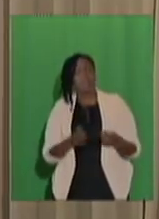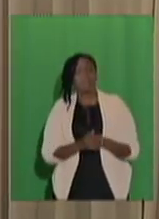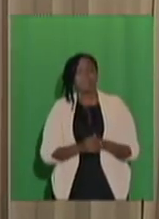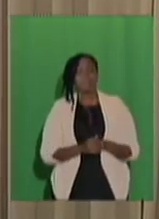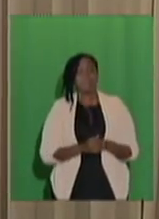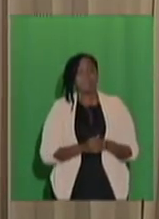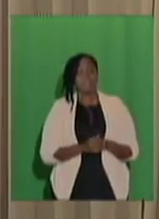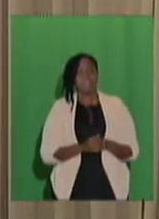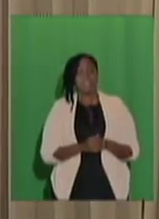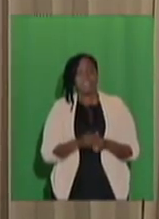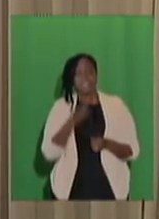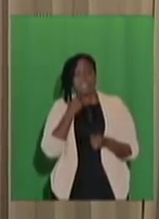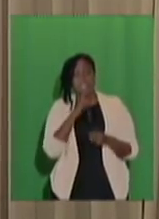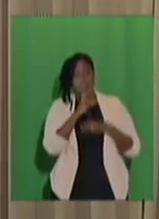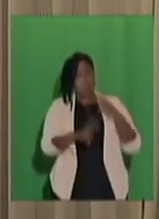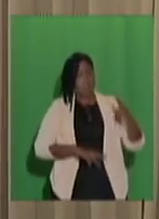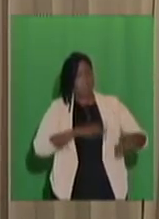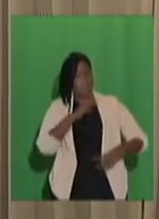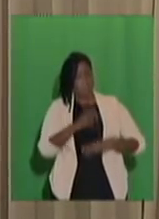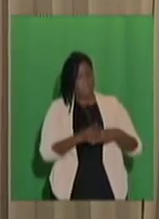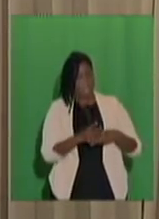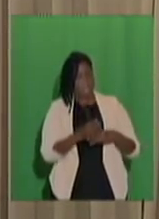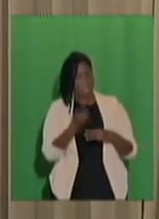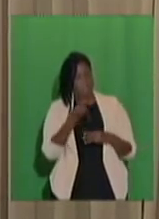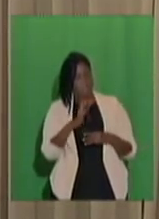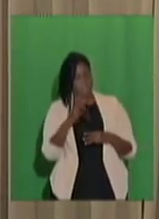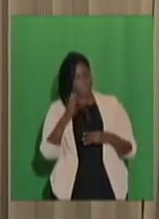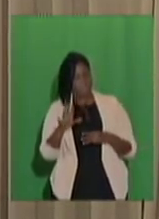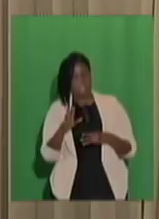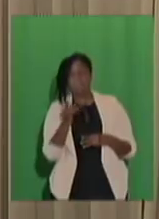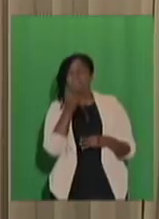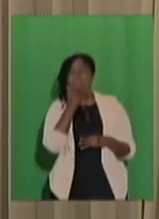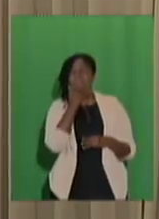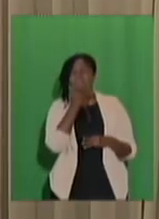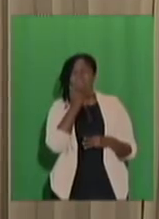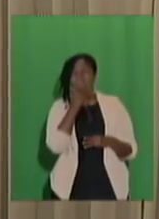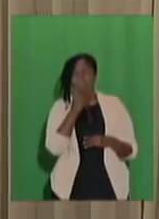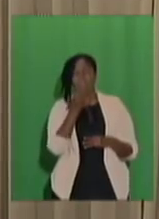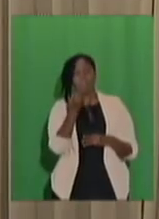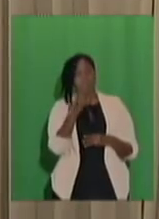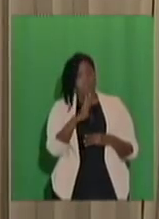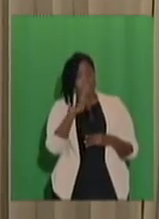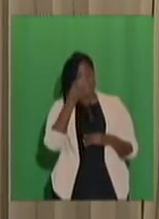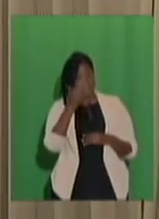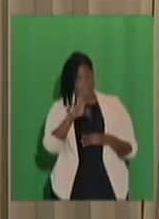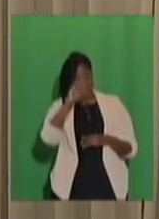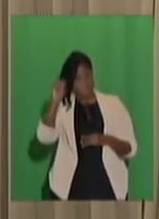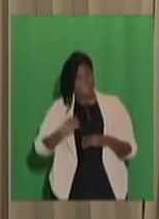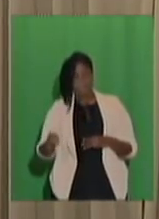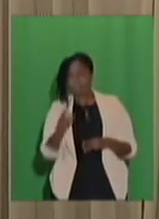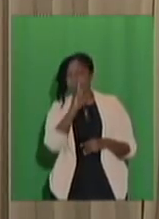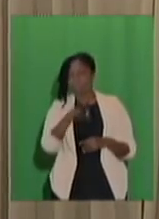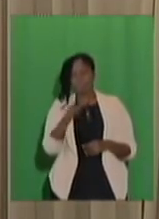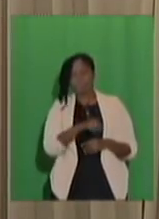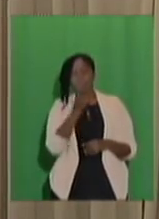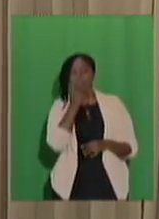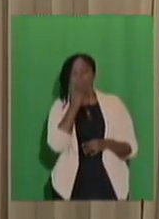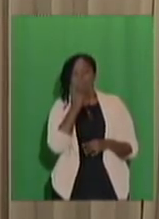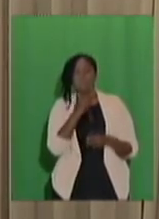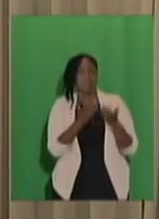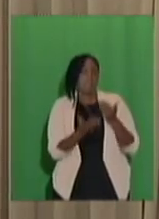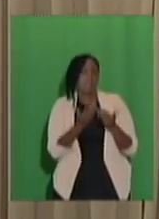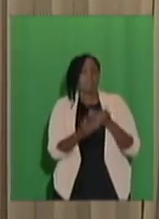said 14-15%. The worldwide death rate is 2%. 2.4, yeah. Generally, for the entire world, is roughly about